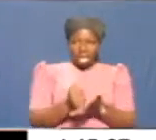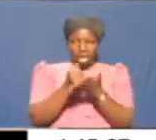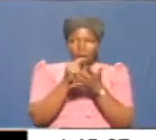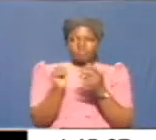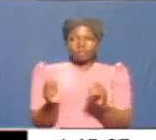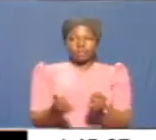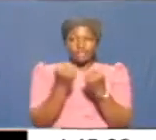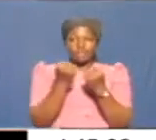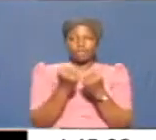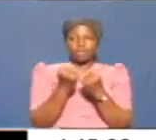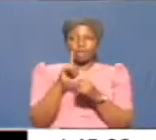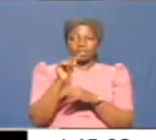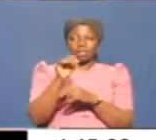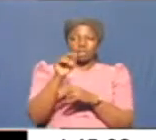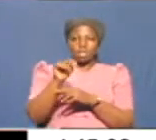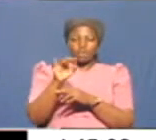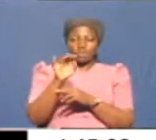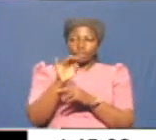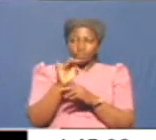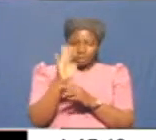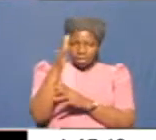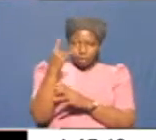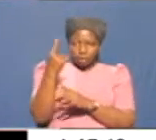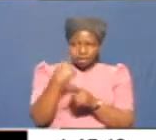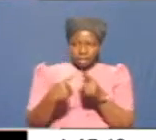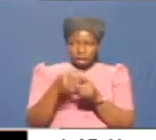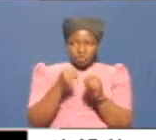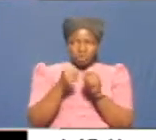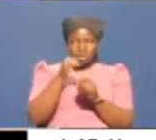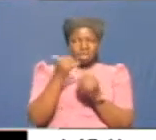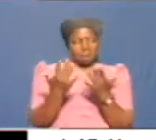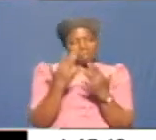that would have been used for cooking. Benson Trioba reporting for Lunchtime News.